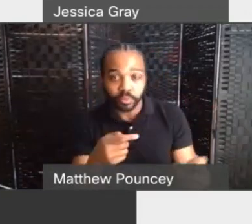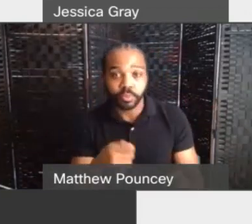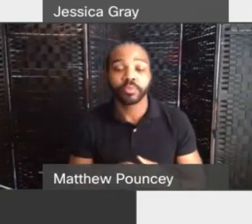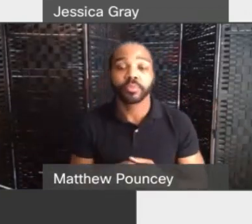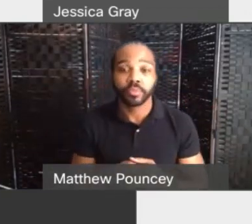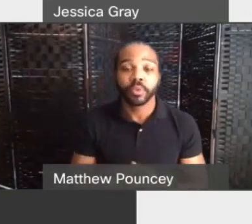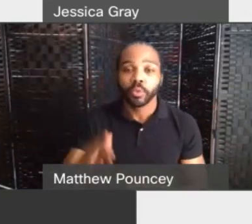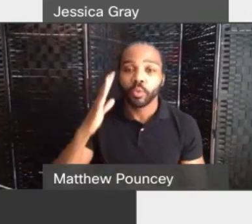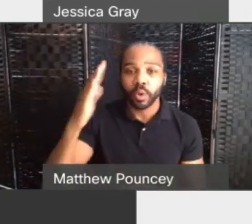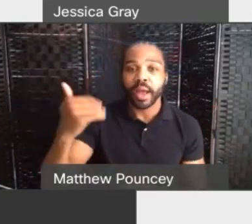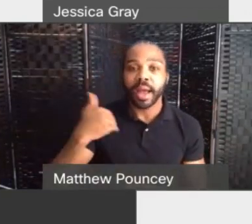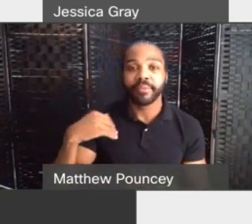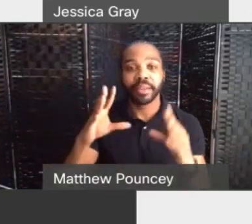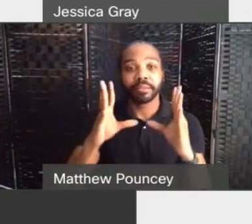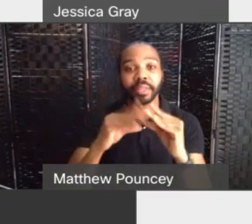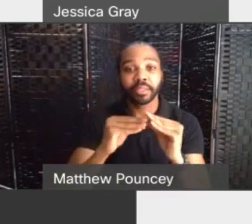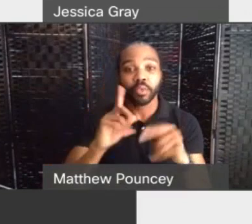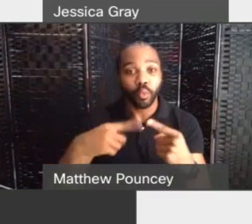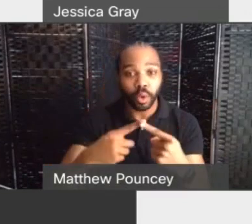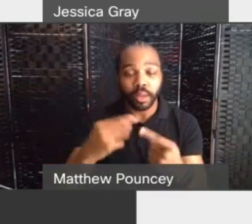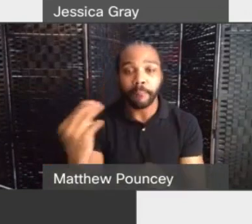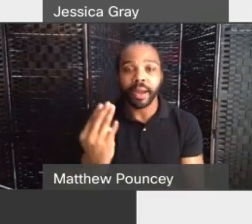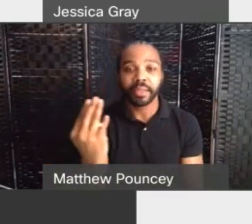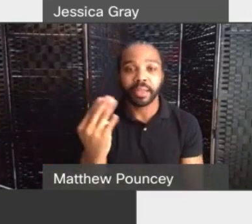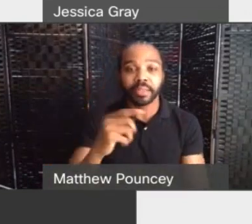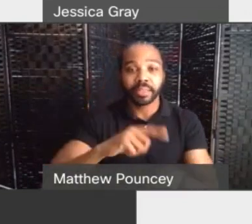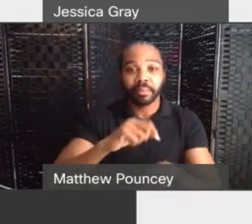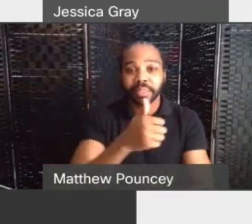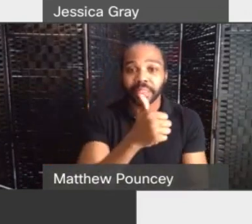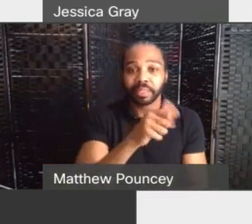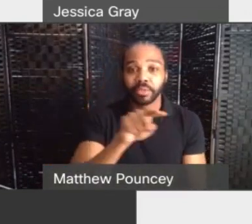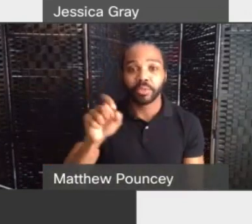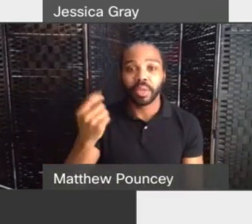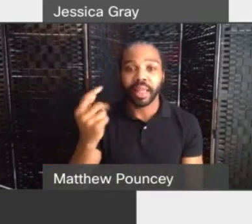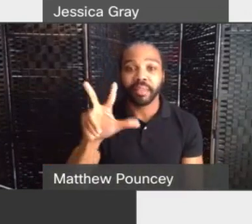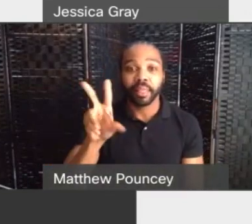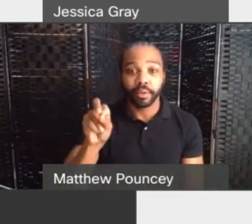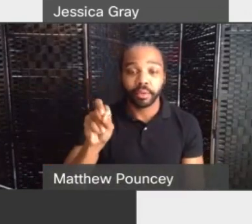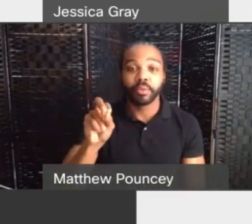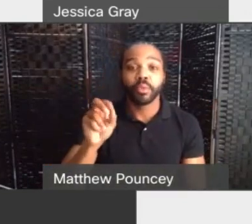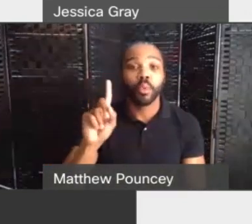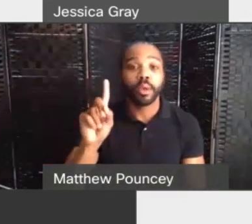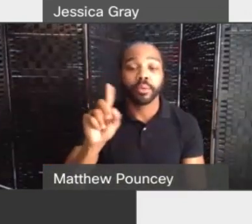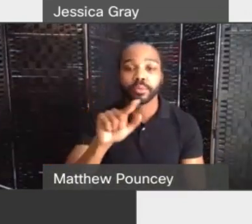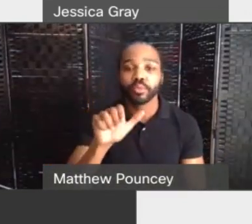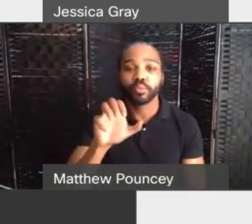we will be having a session on Monday from 10 to 11:30, and that's on Zoom.